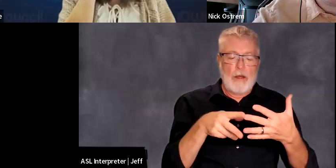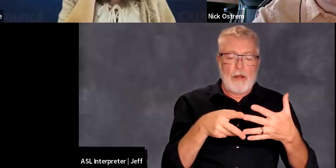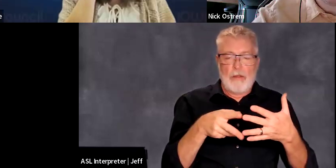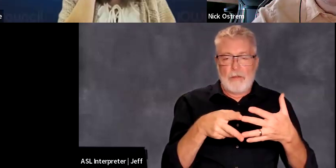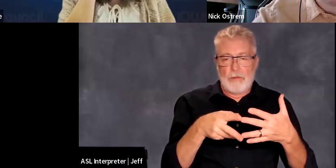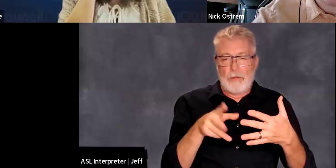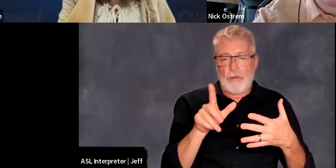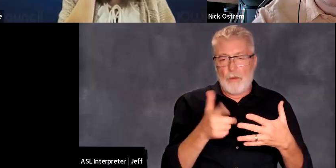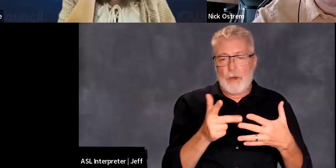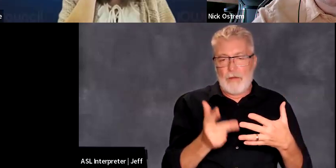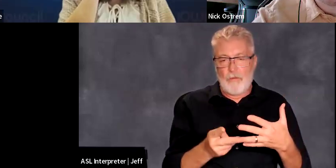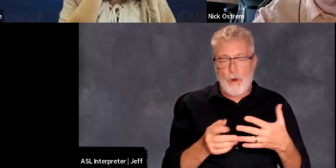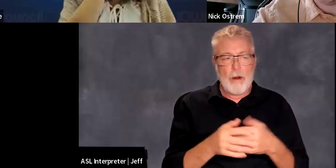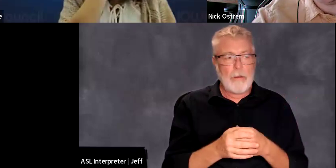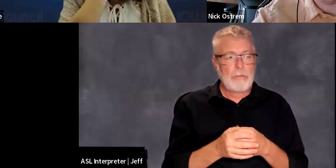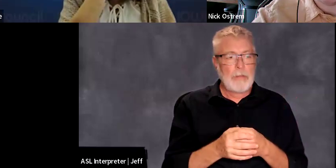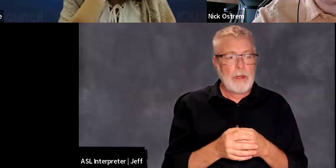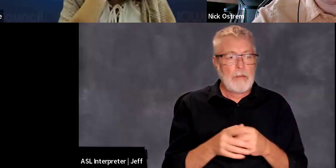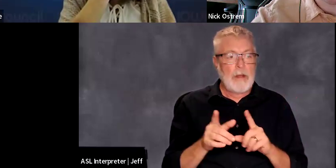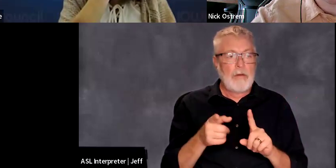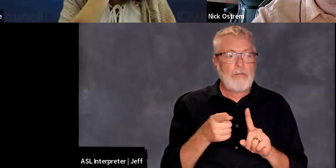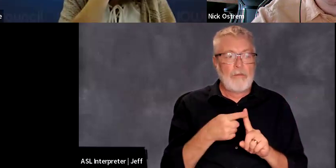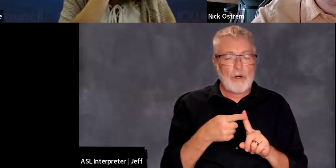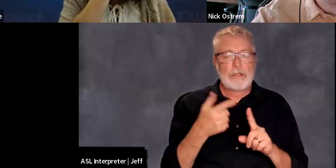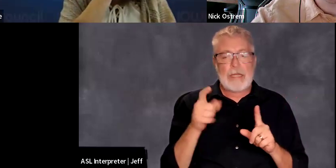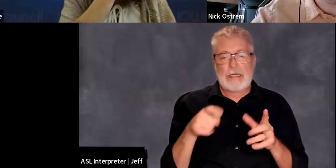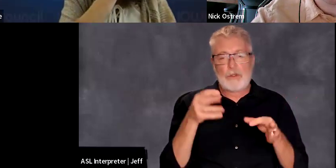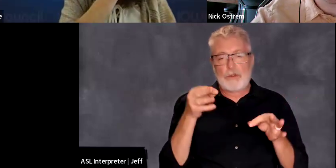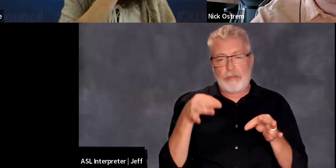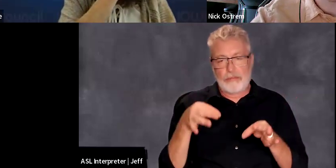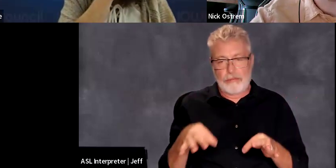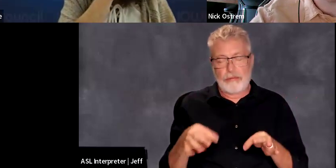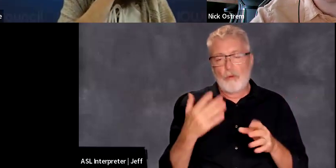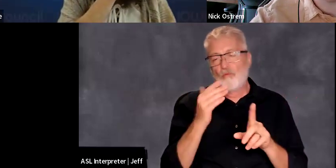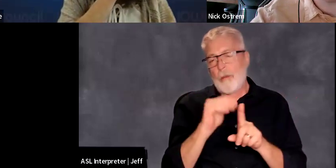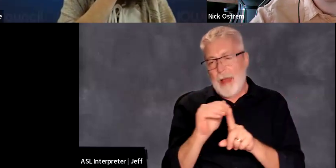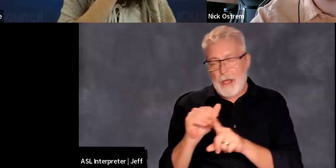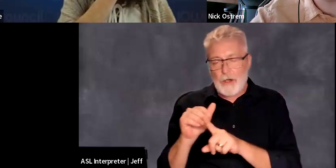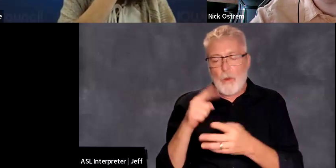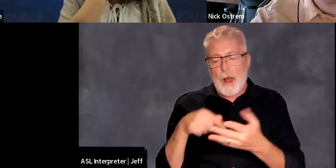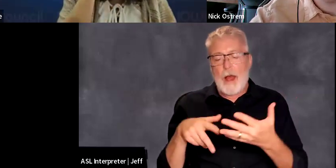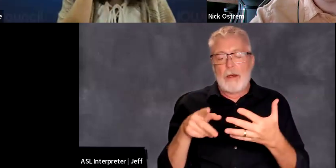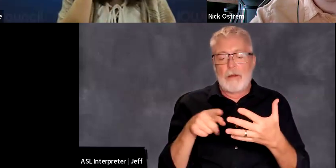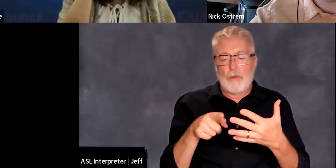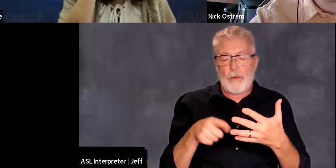But before, we have a little bit of talking to do. Just a reminder about what steps 3 and 4 are about.